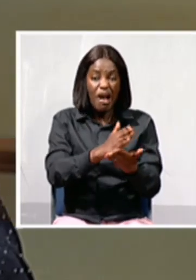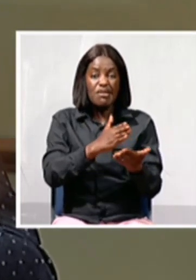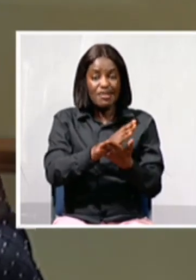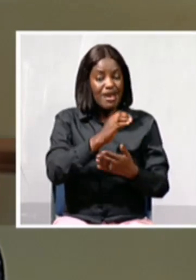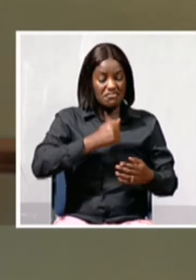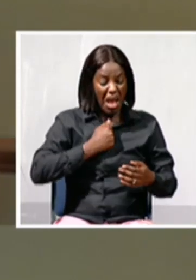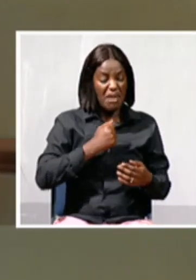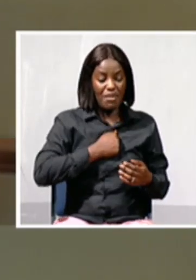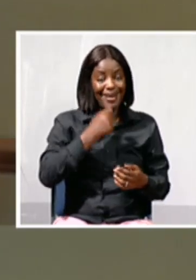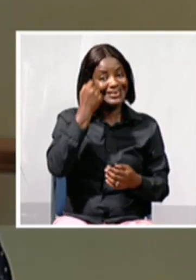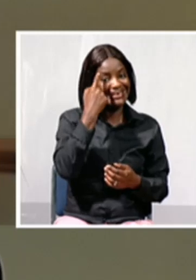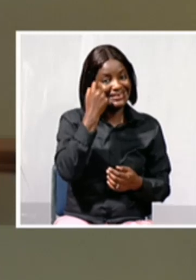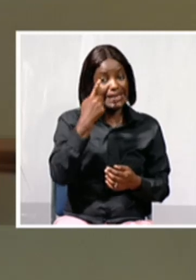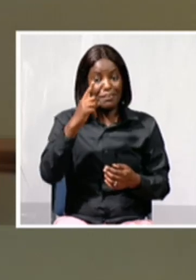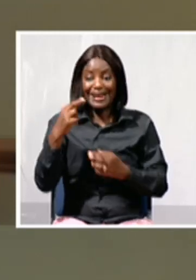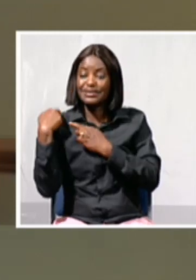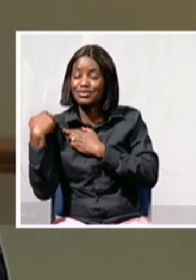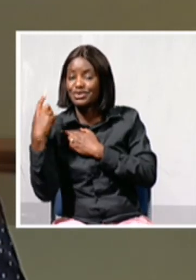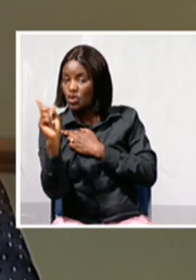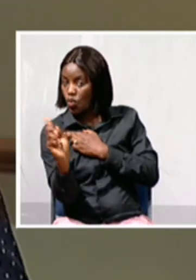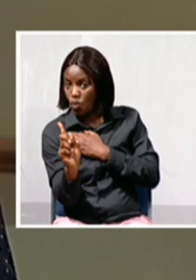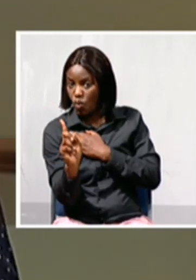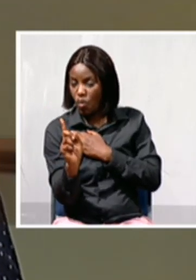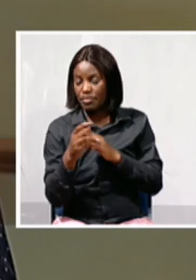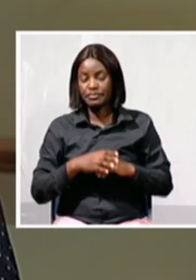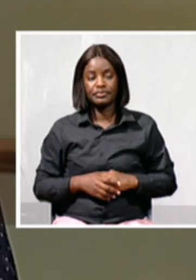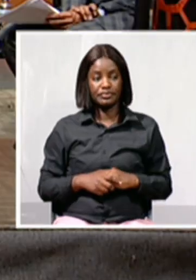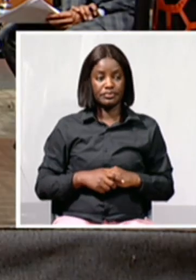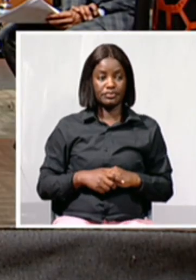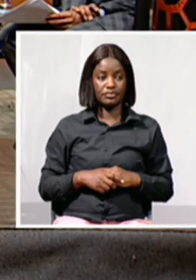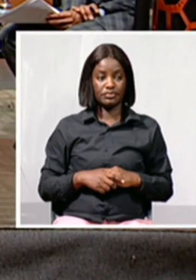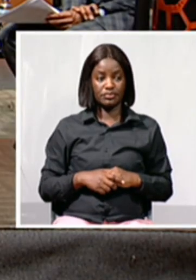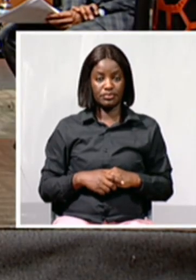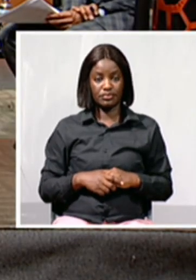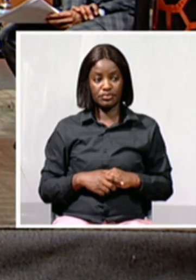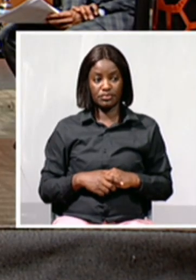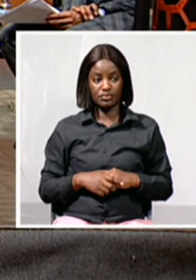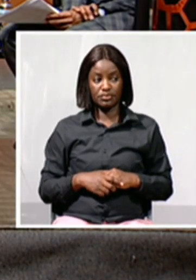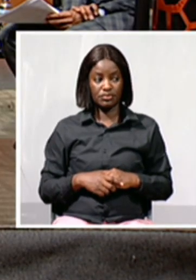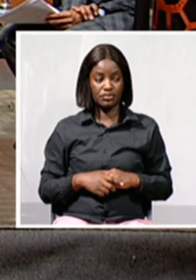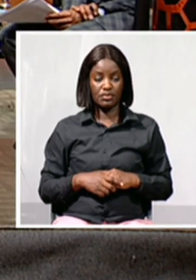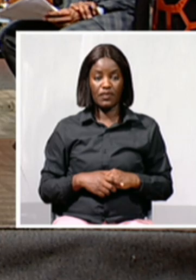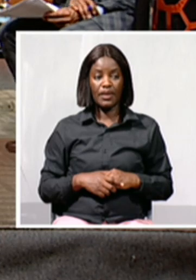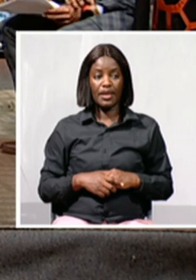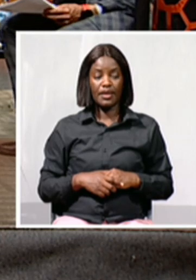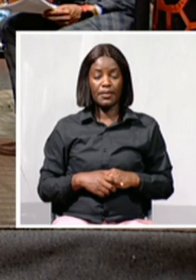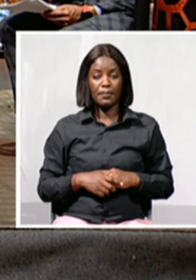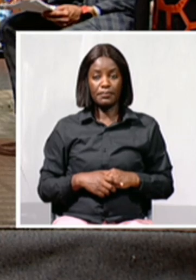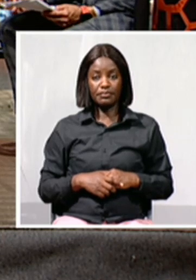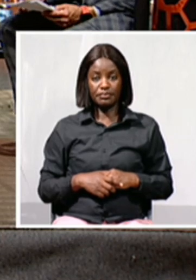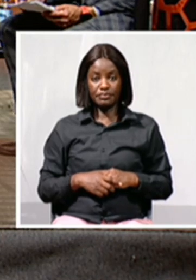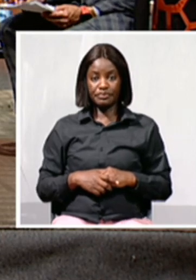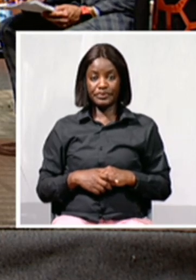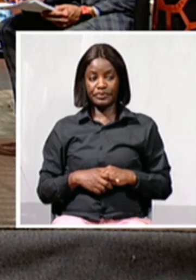So we have taken the initiative to also educate them about that. Yeah. And there's no single right that's absolute, not even the right to life. Not even the right to life, yes. Yeah. Thank you,